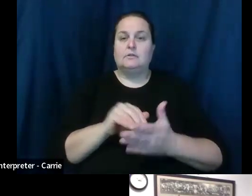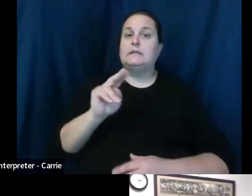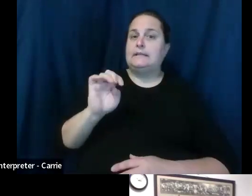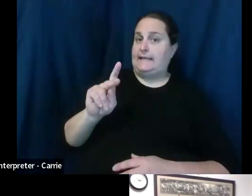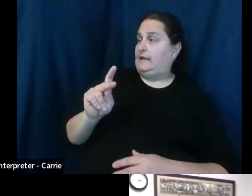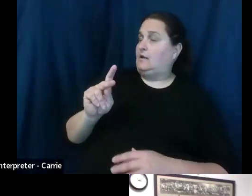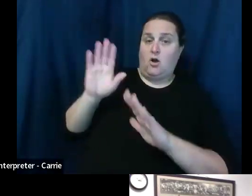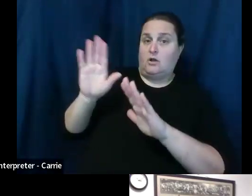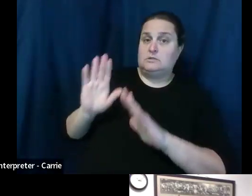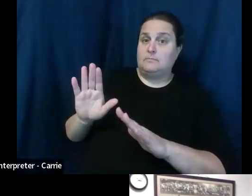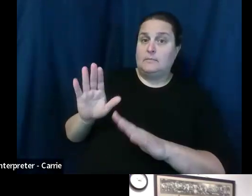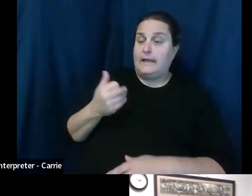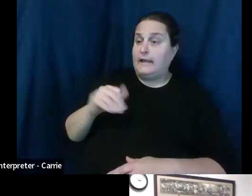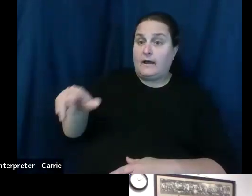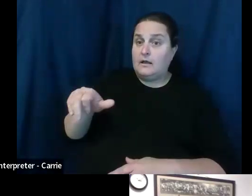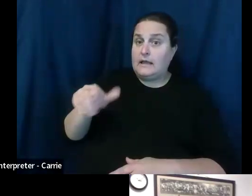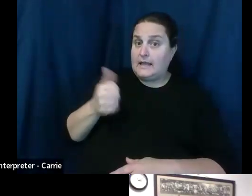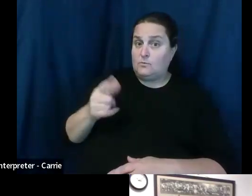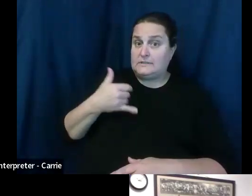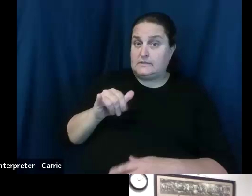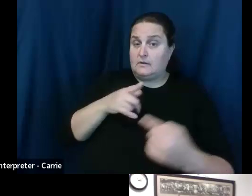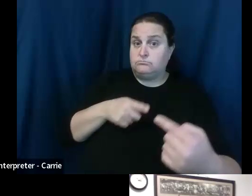having issues?